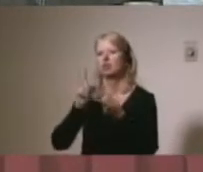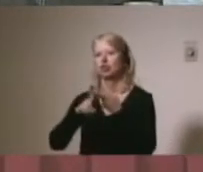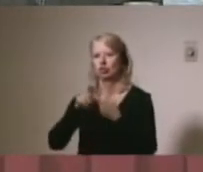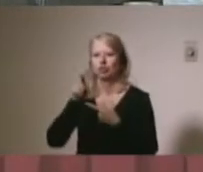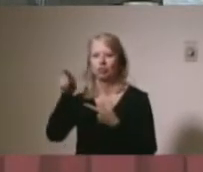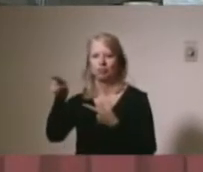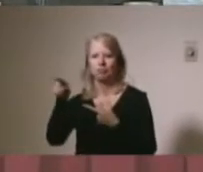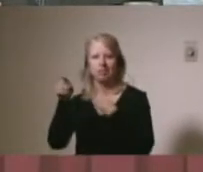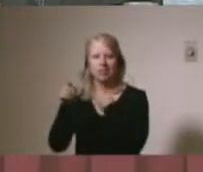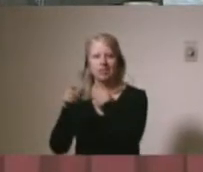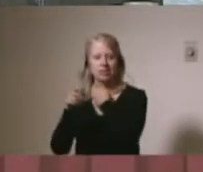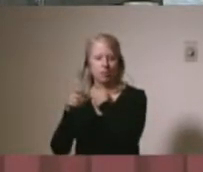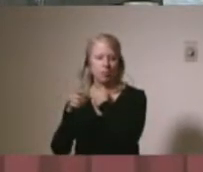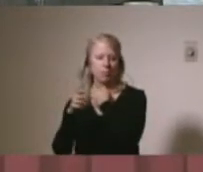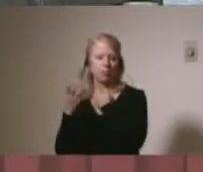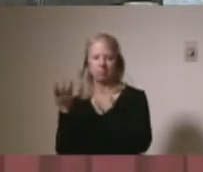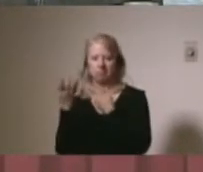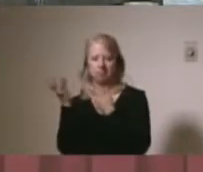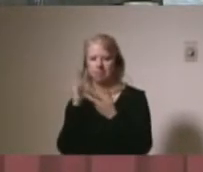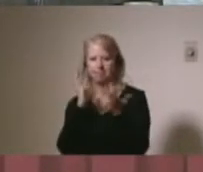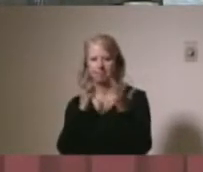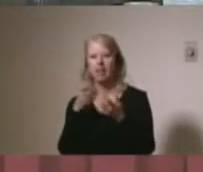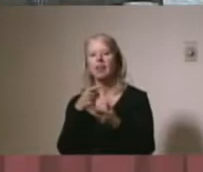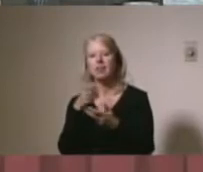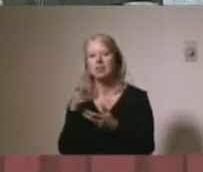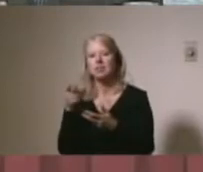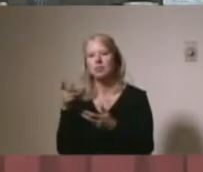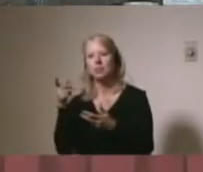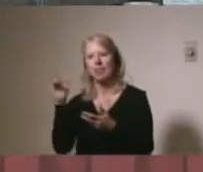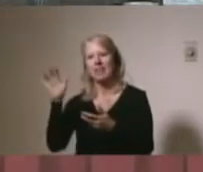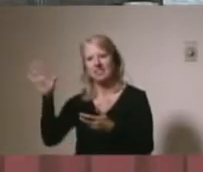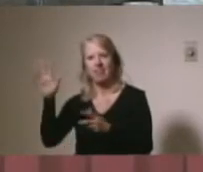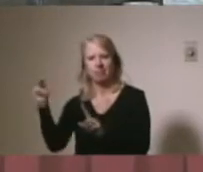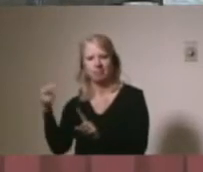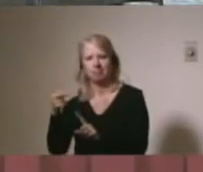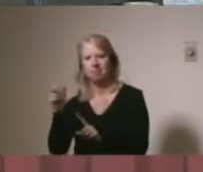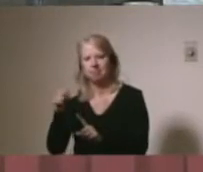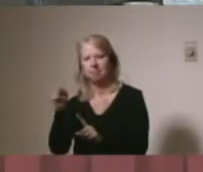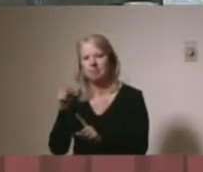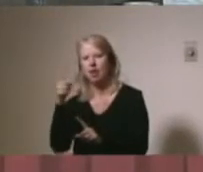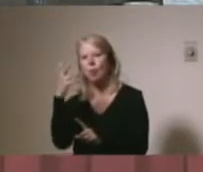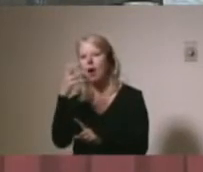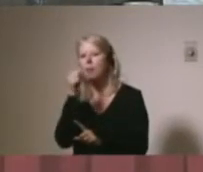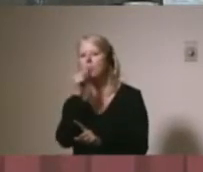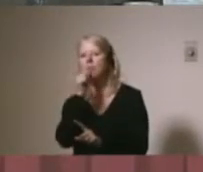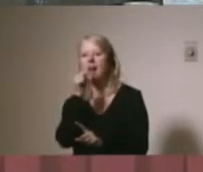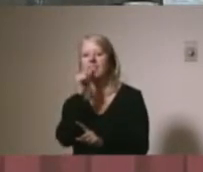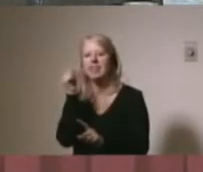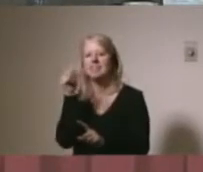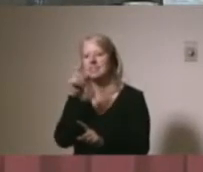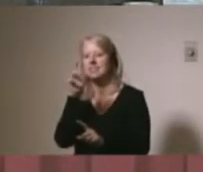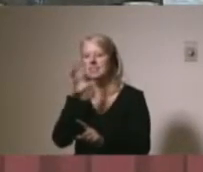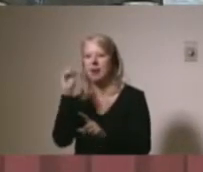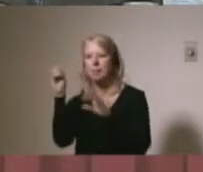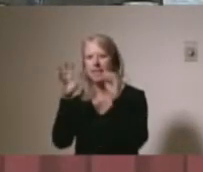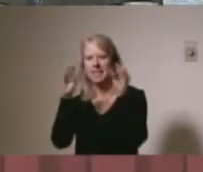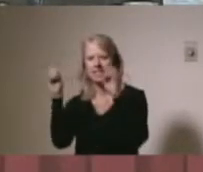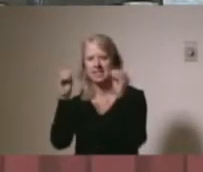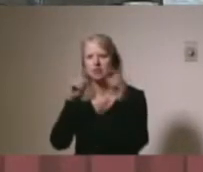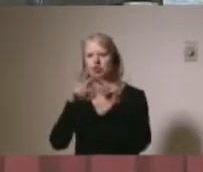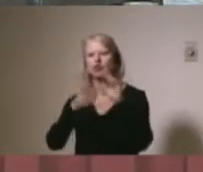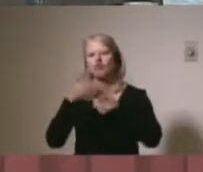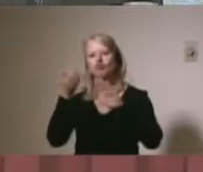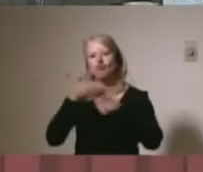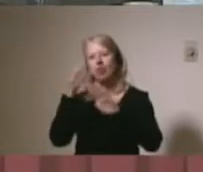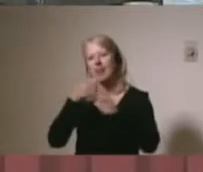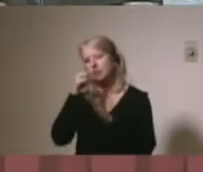So what it would mean is, they'd be looking for private providers to run New